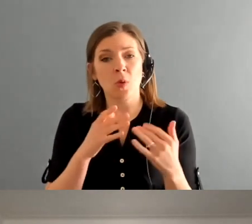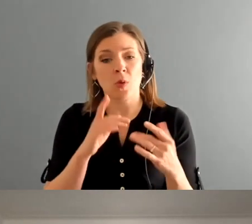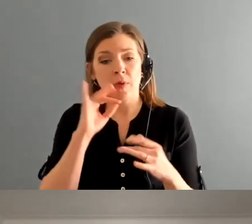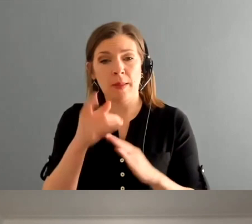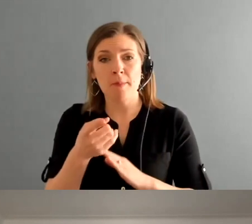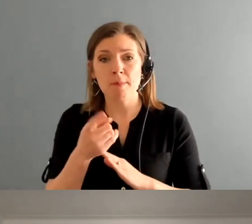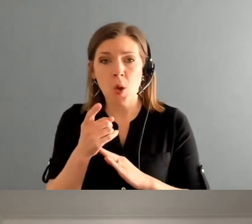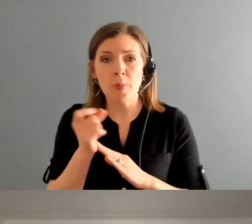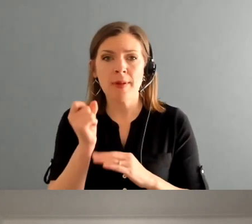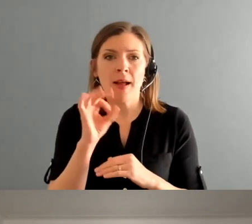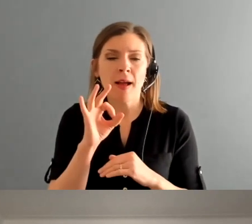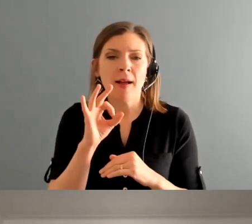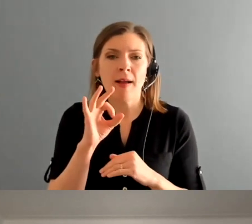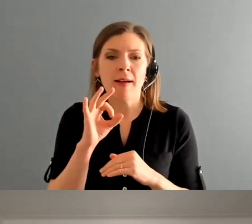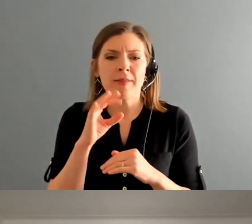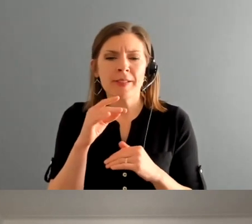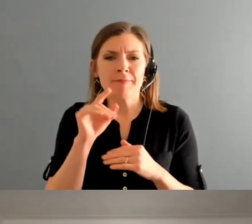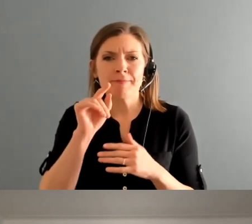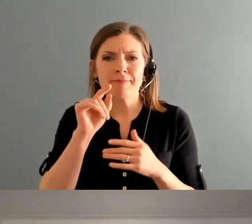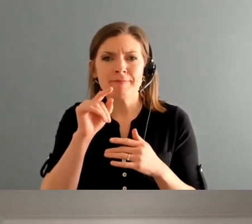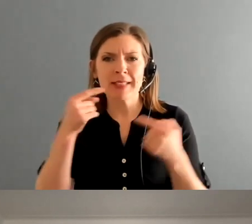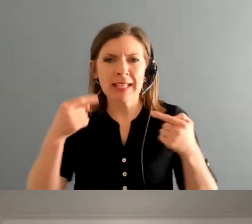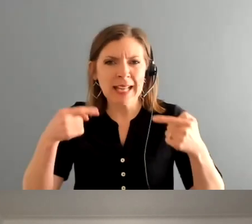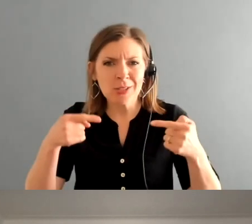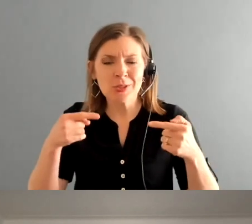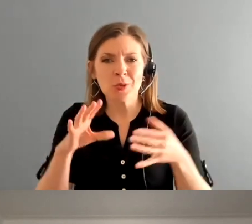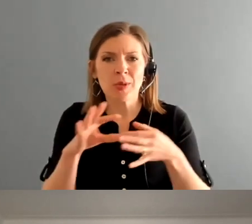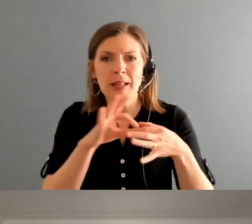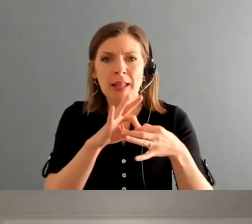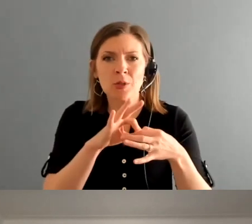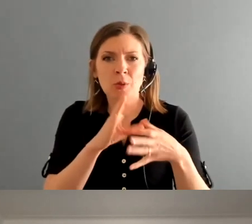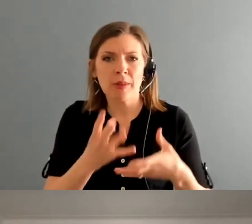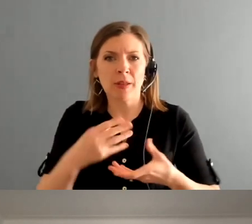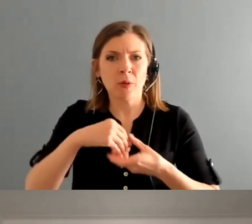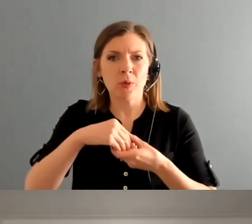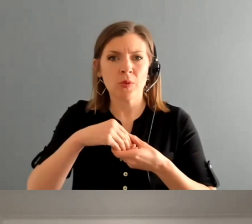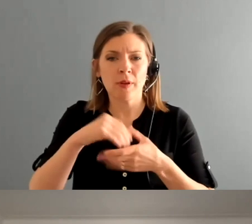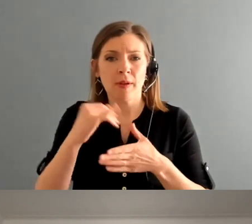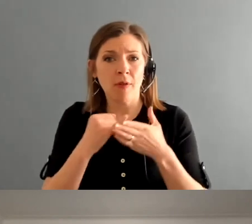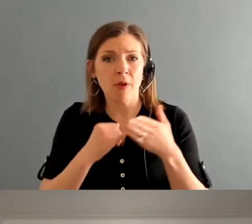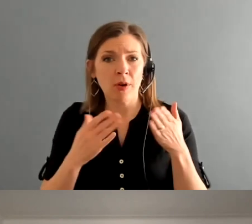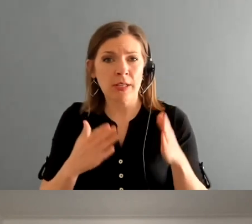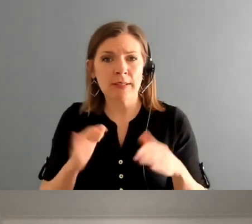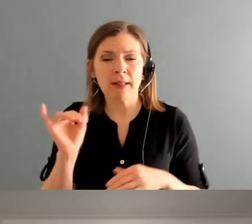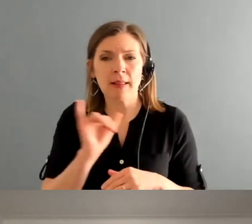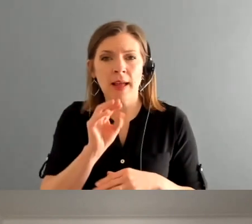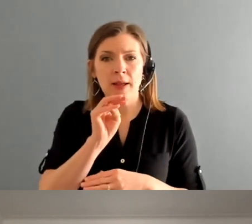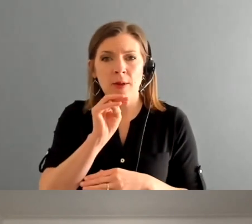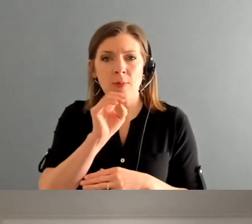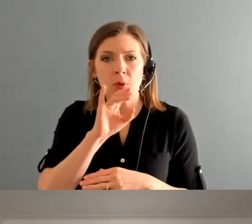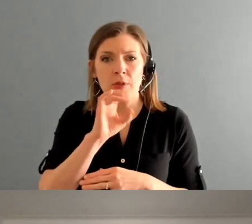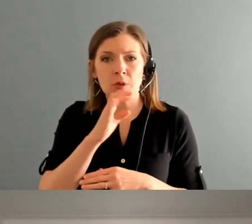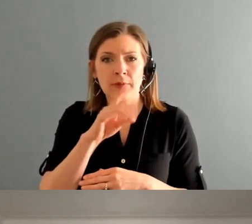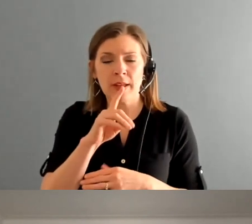moments of tension and contention related to the inclusion of artists like Morris Hirshfield